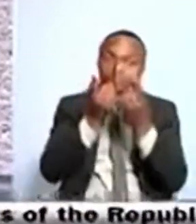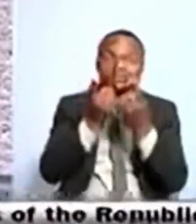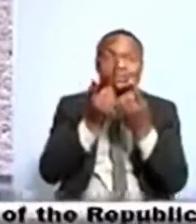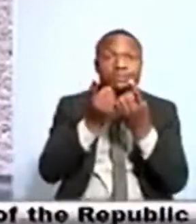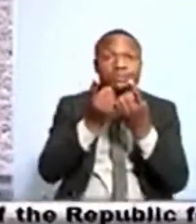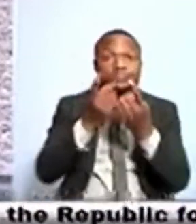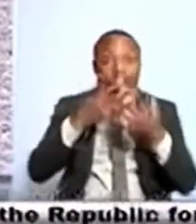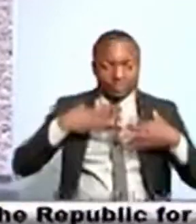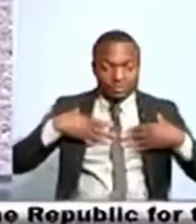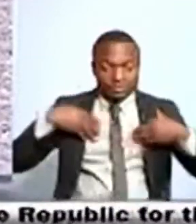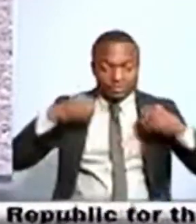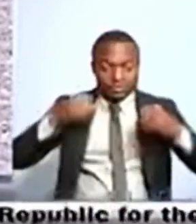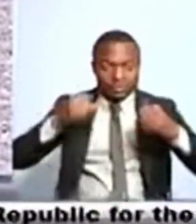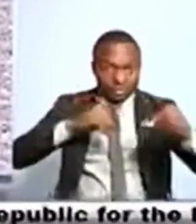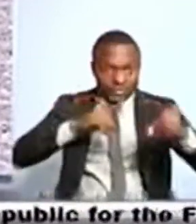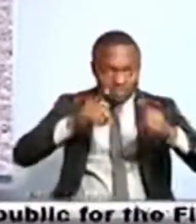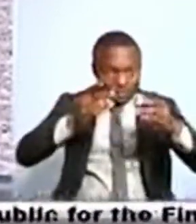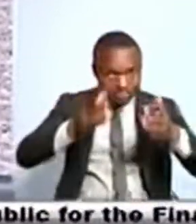director,